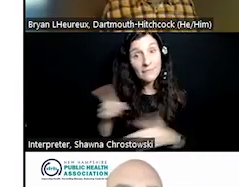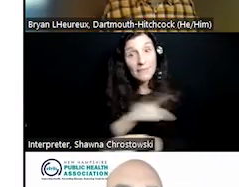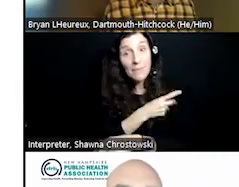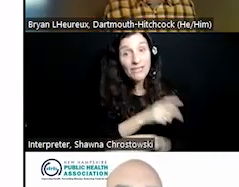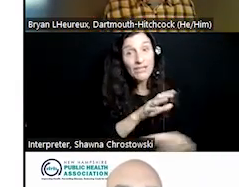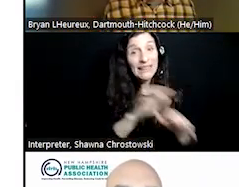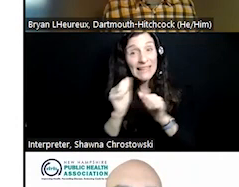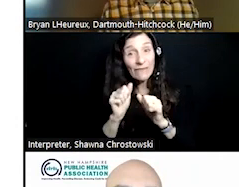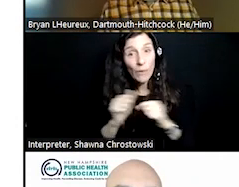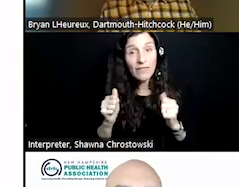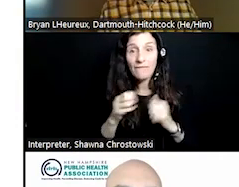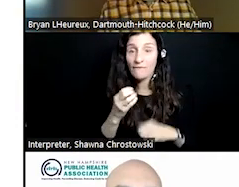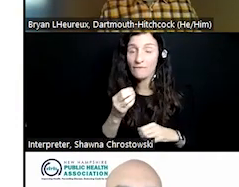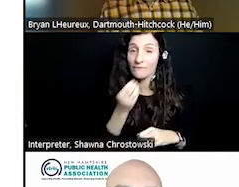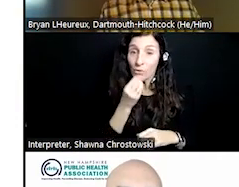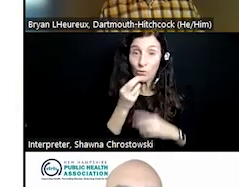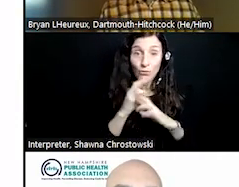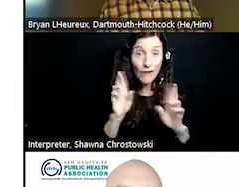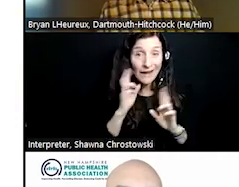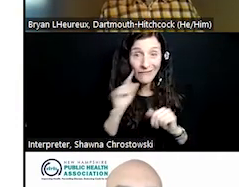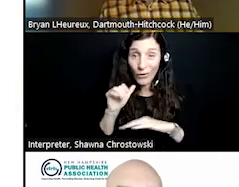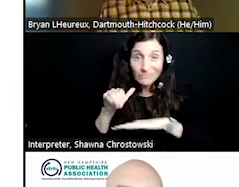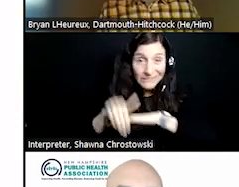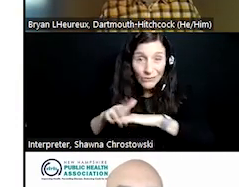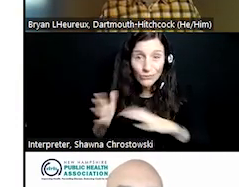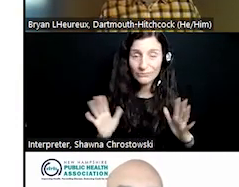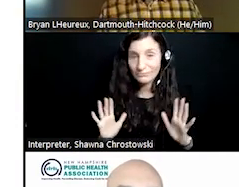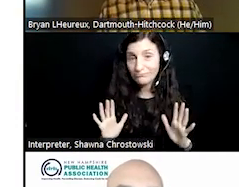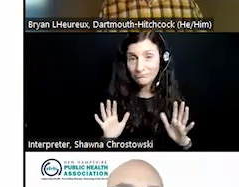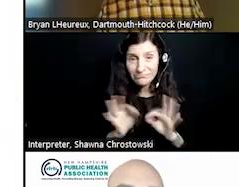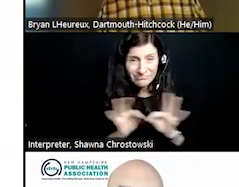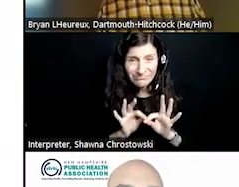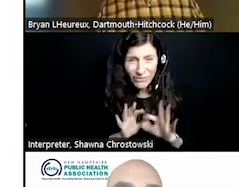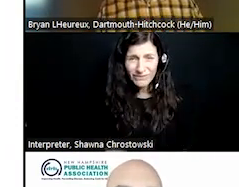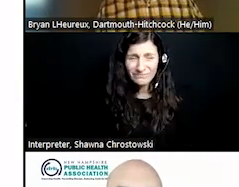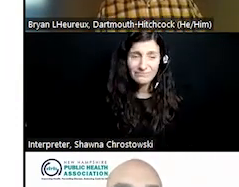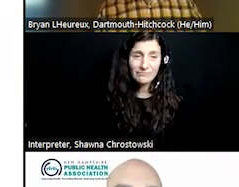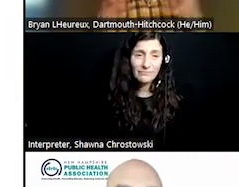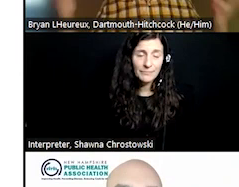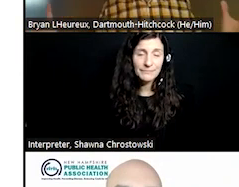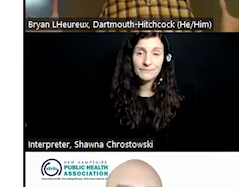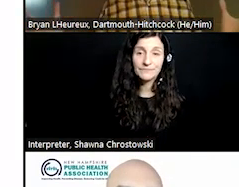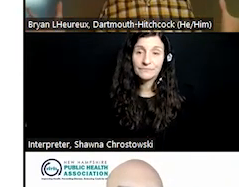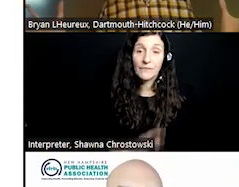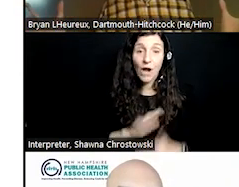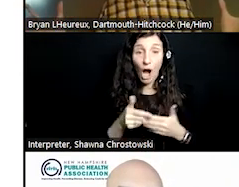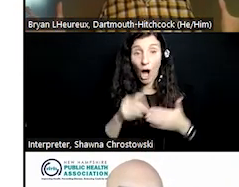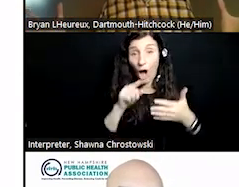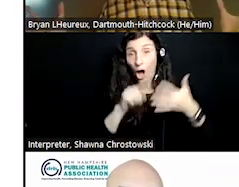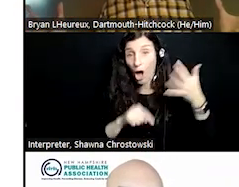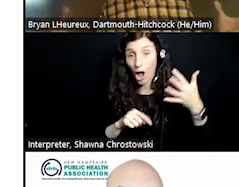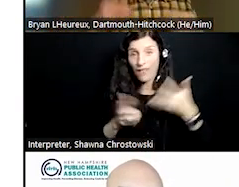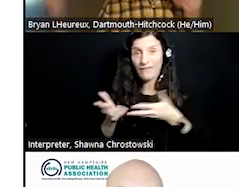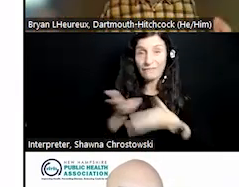night to make sure that they're fed, which is most important. All of these